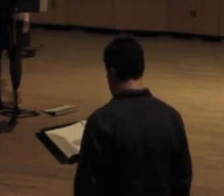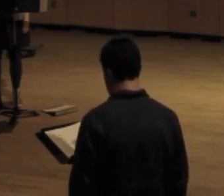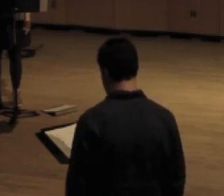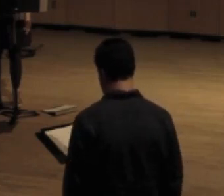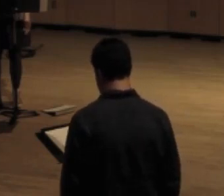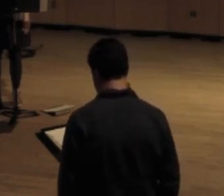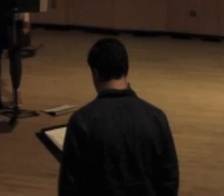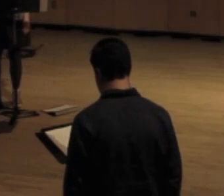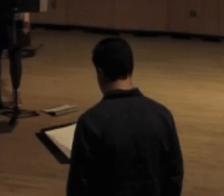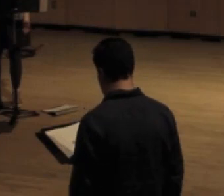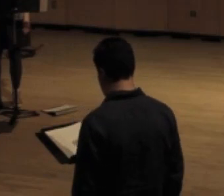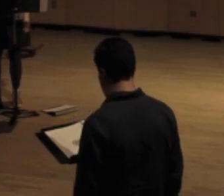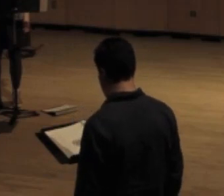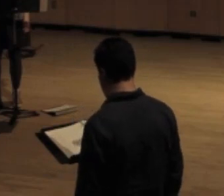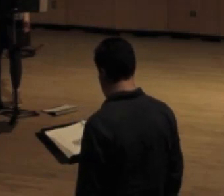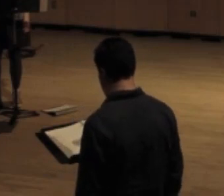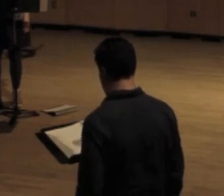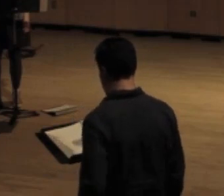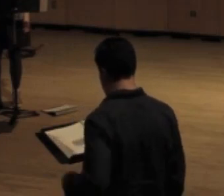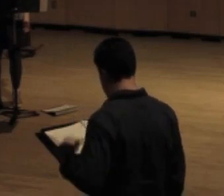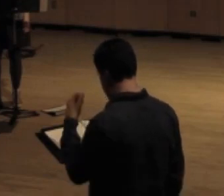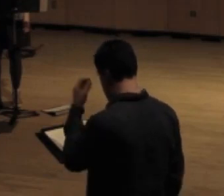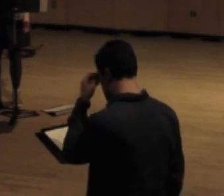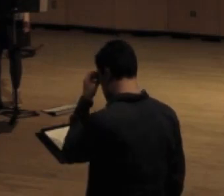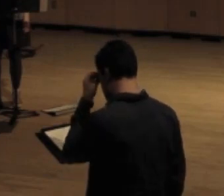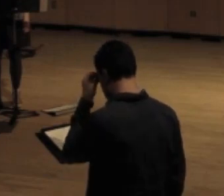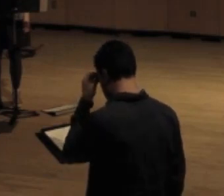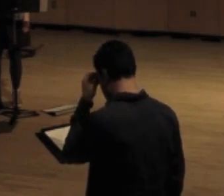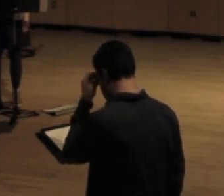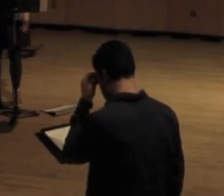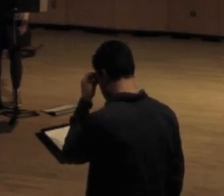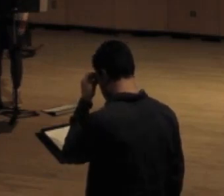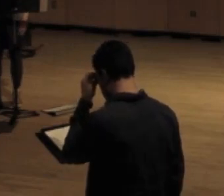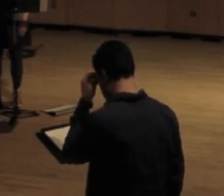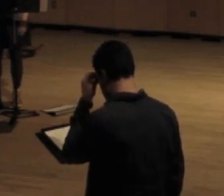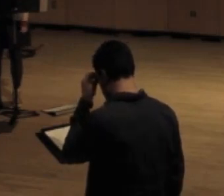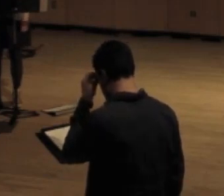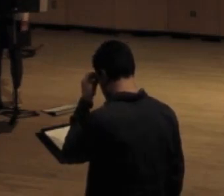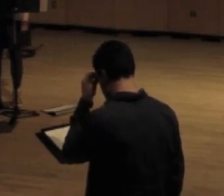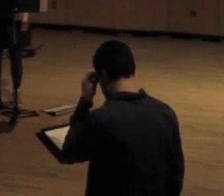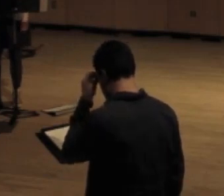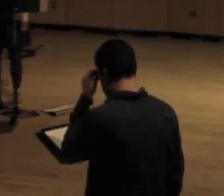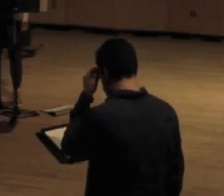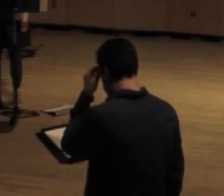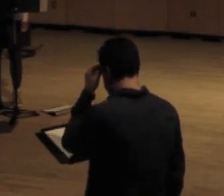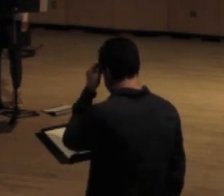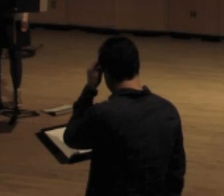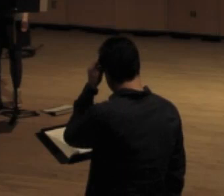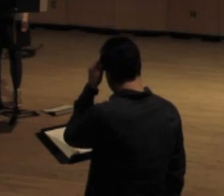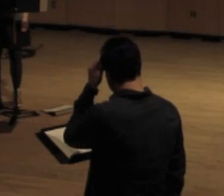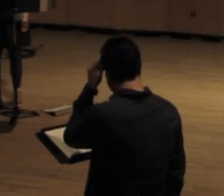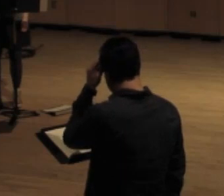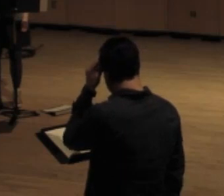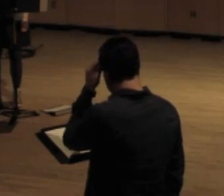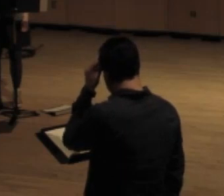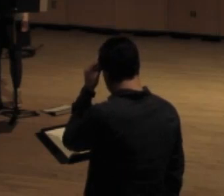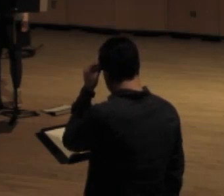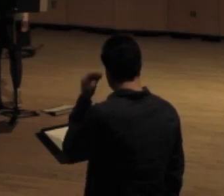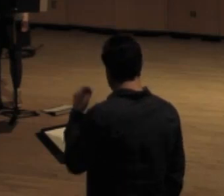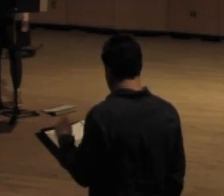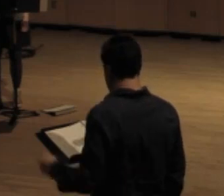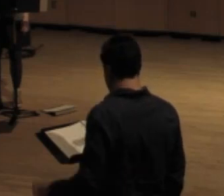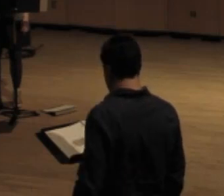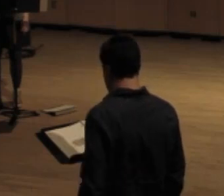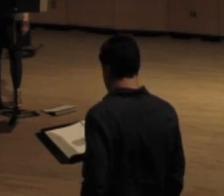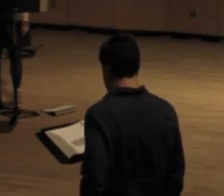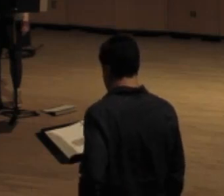be writing now reading how's it going with your writing anyway are you writing or